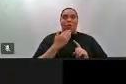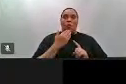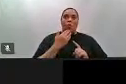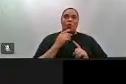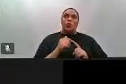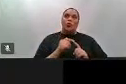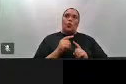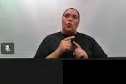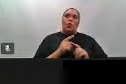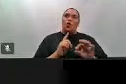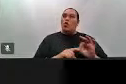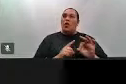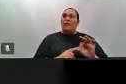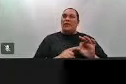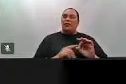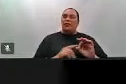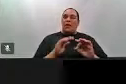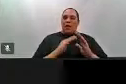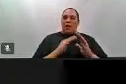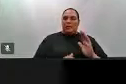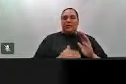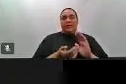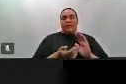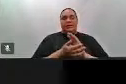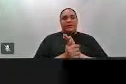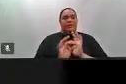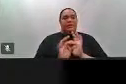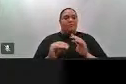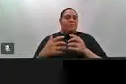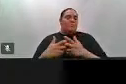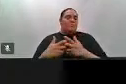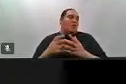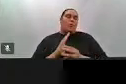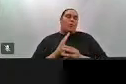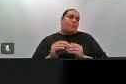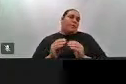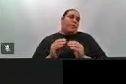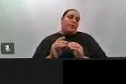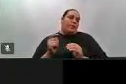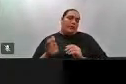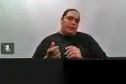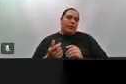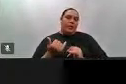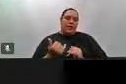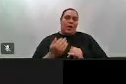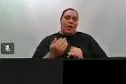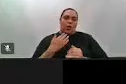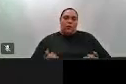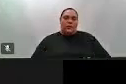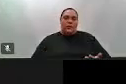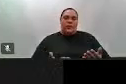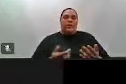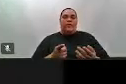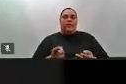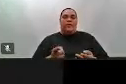lesser qualifications and skill set to the current board members who currently serve on this